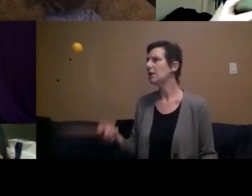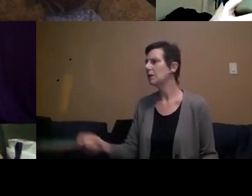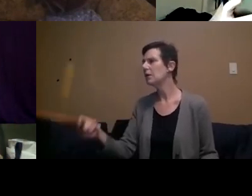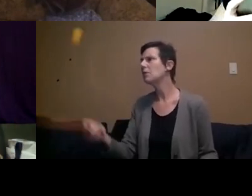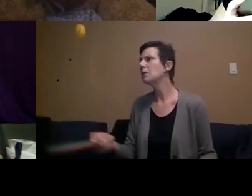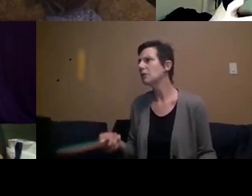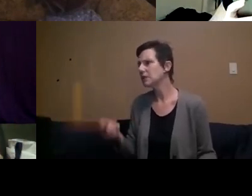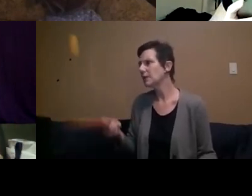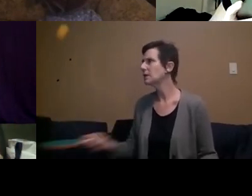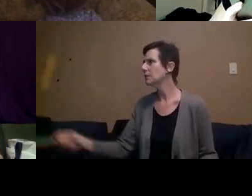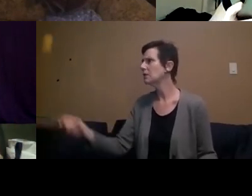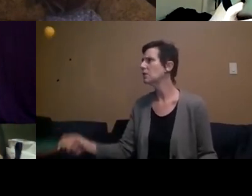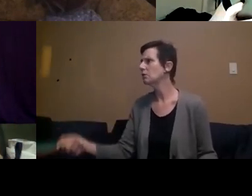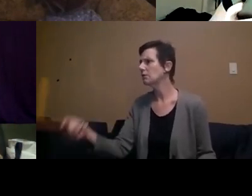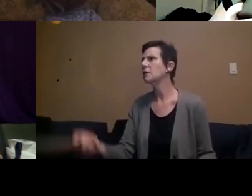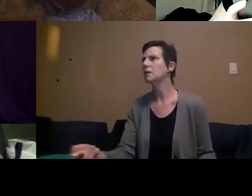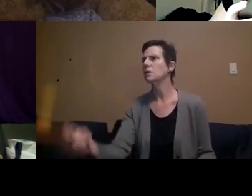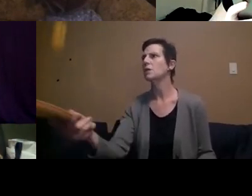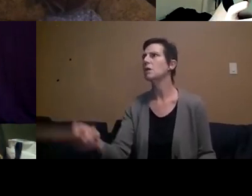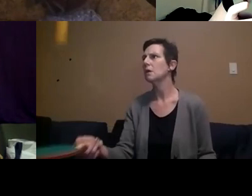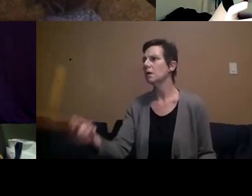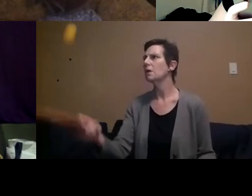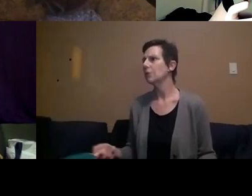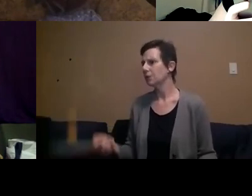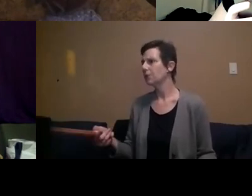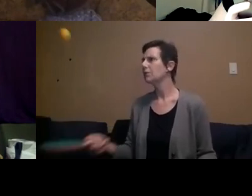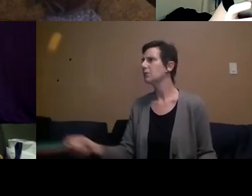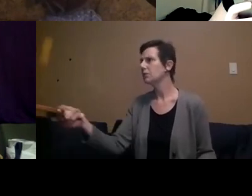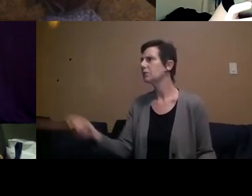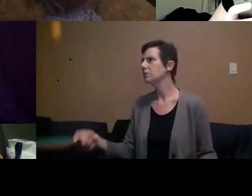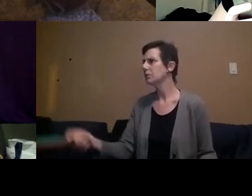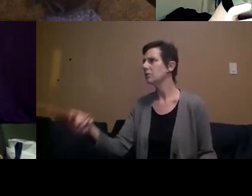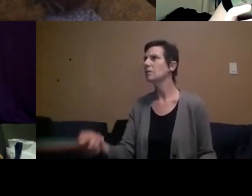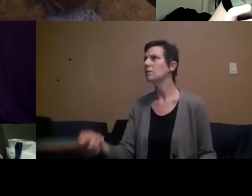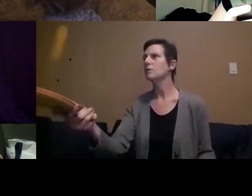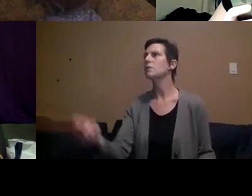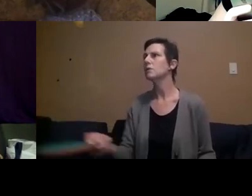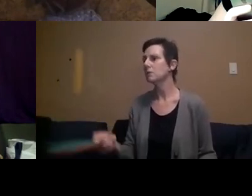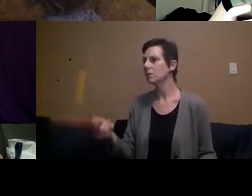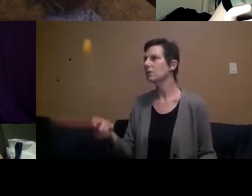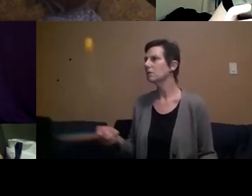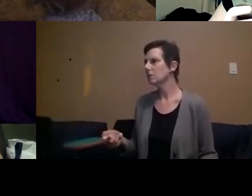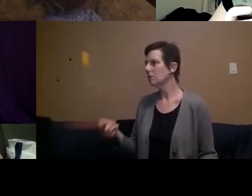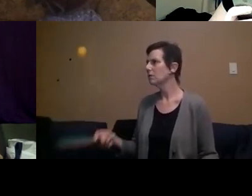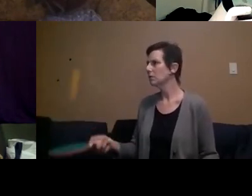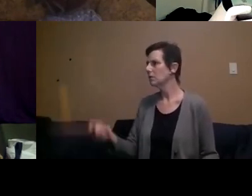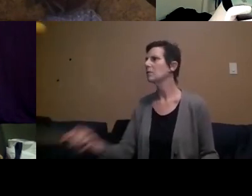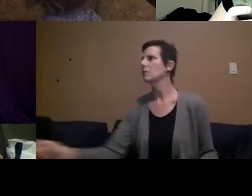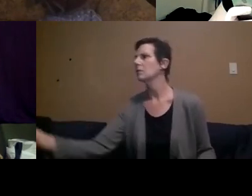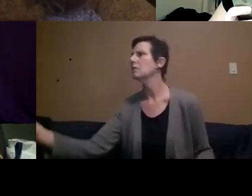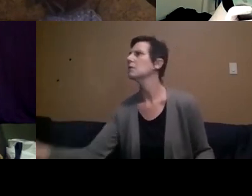hopefully Vaughn will be back before that. You did just put the entire future of the company on his notes. I know,